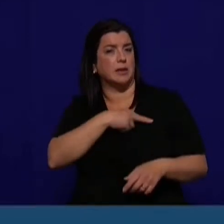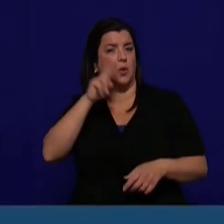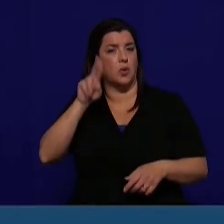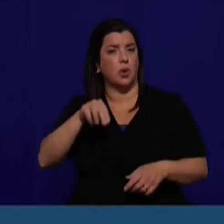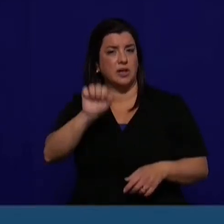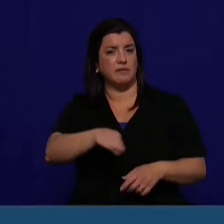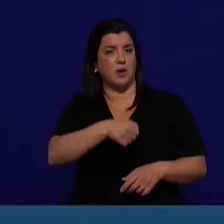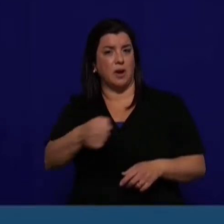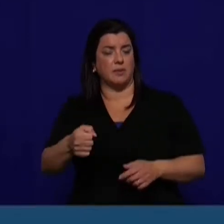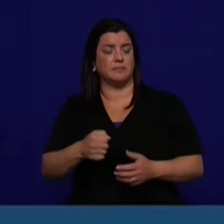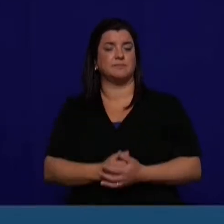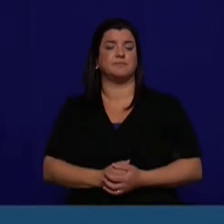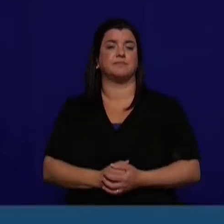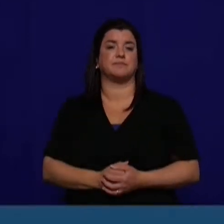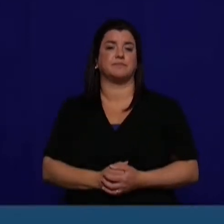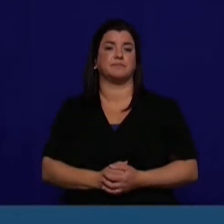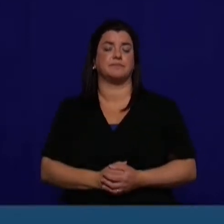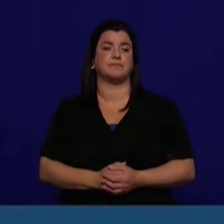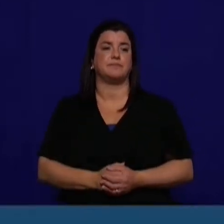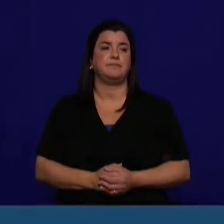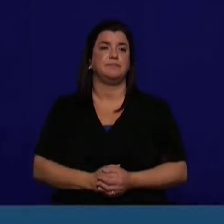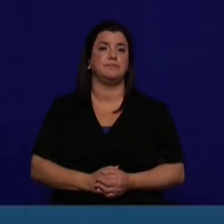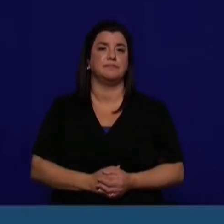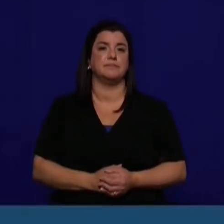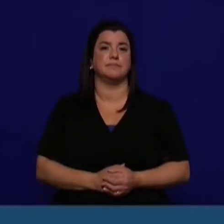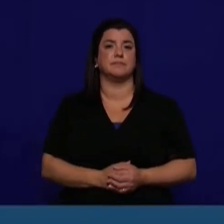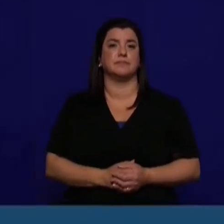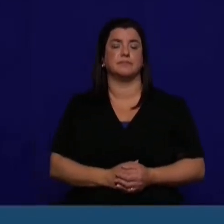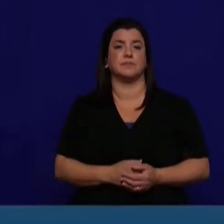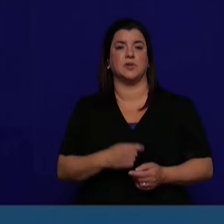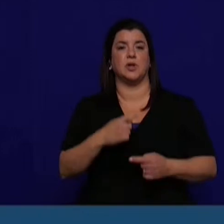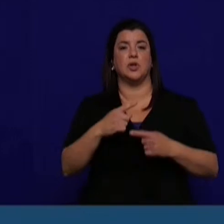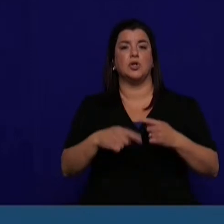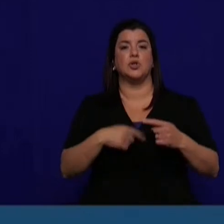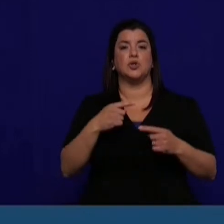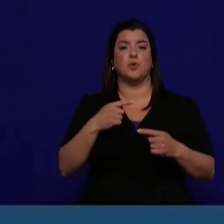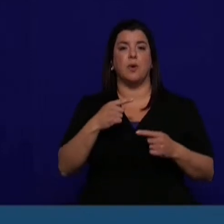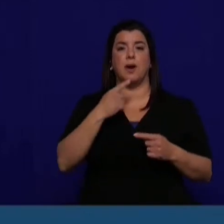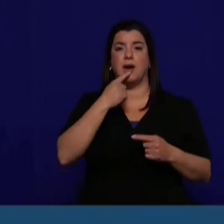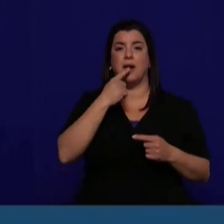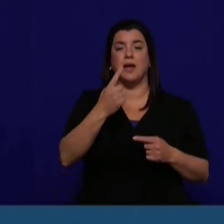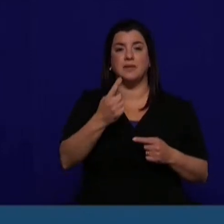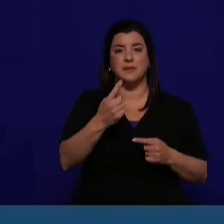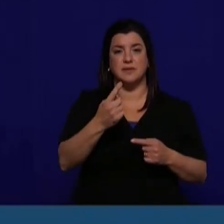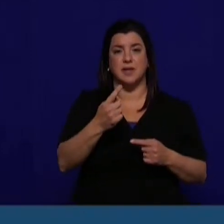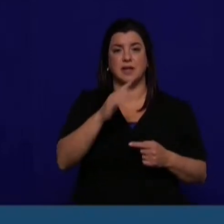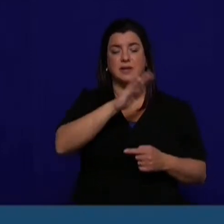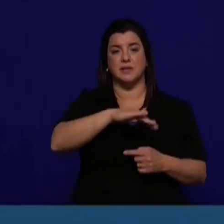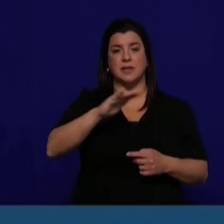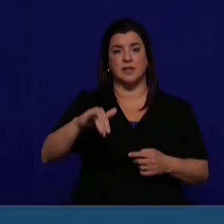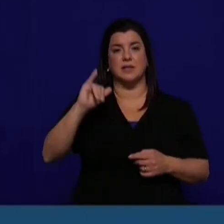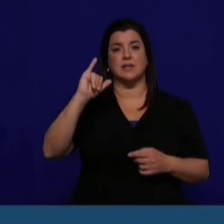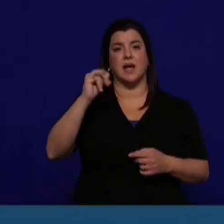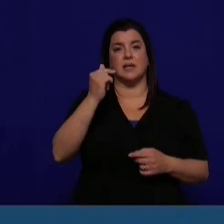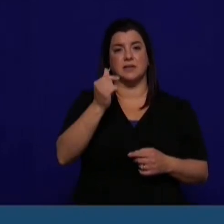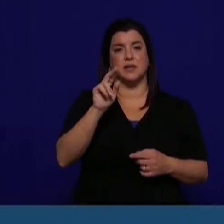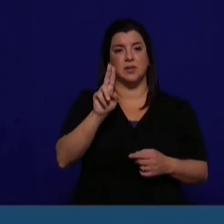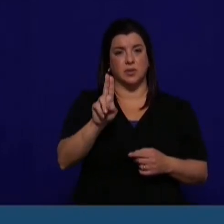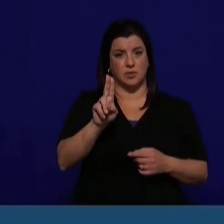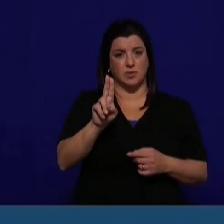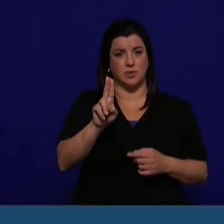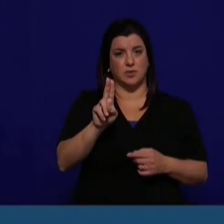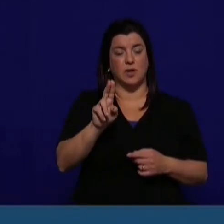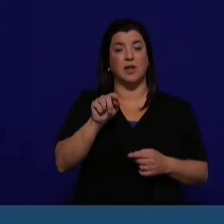Grazzi, kelli mistoqsija wkoll minn ġurnalista qabel dwar l-etajiet tal-każijiet li hemm l-IT u infatti dawn huma bejn 45